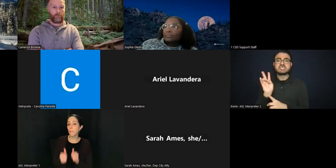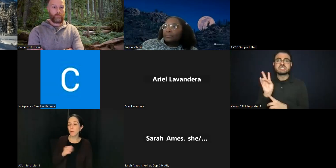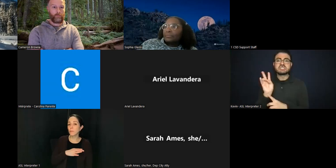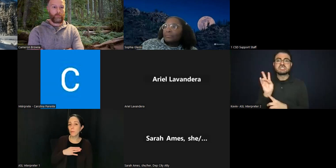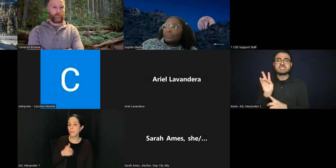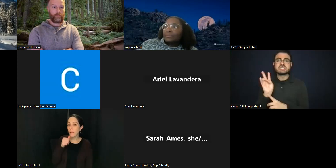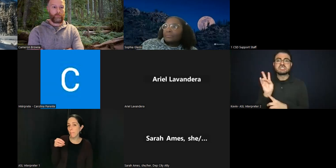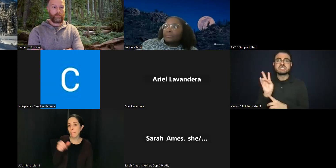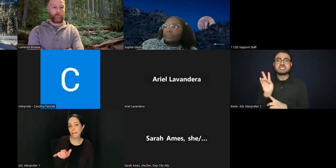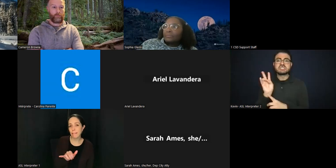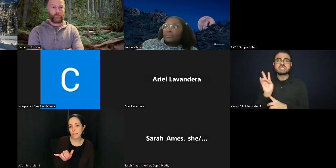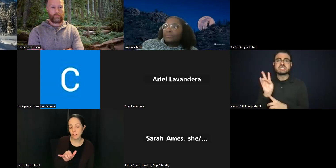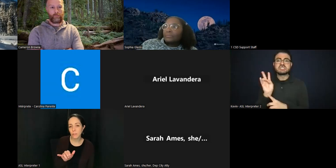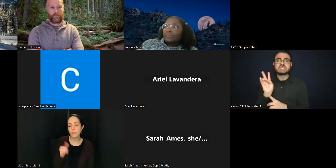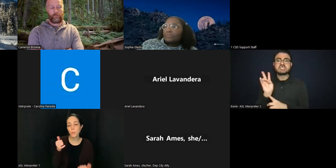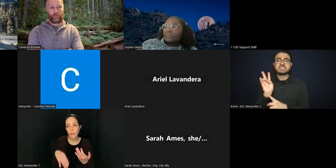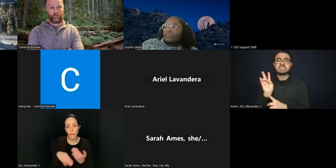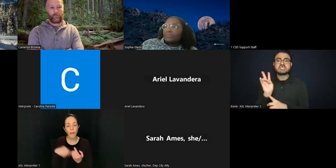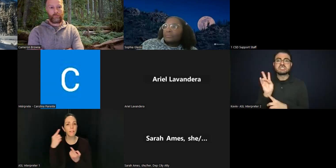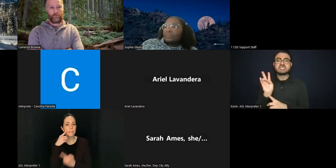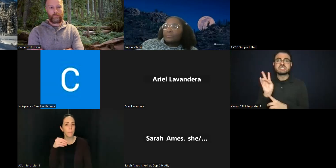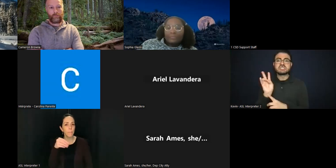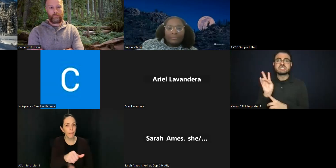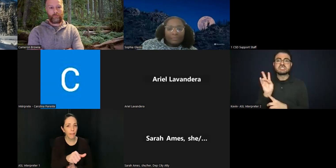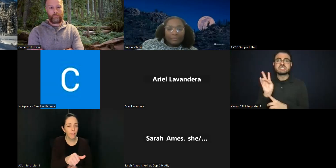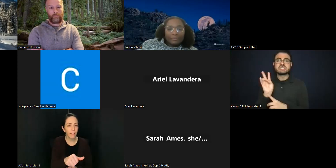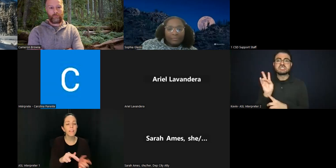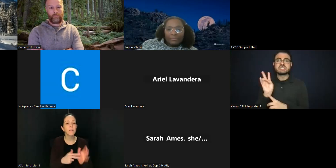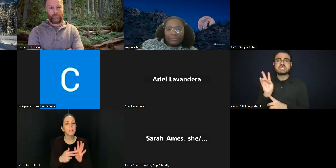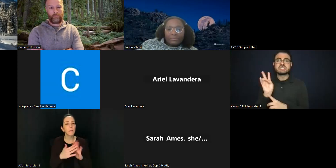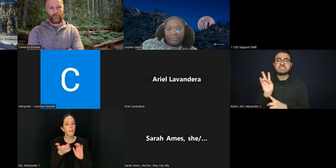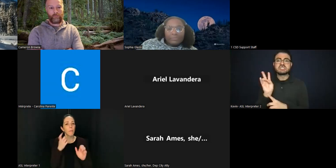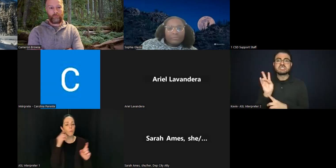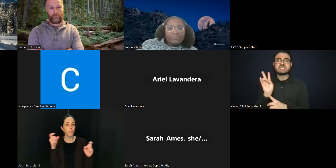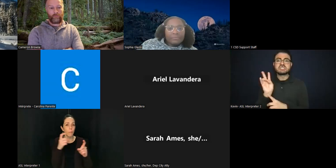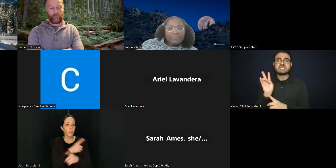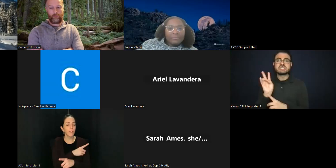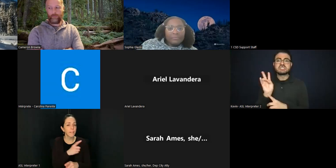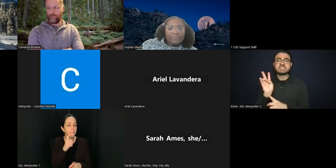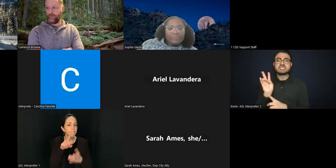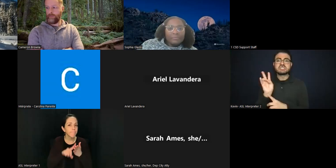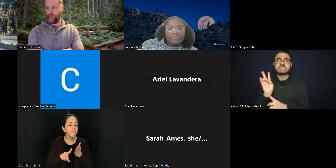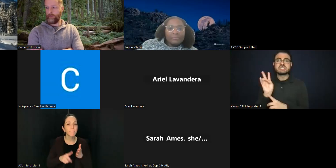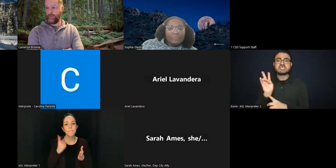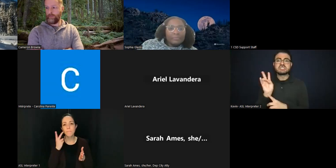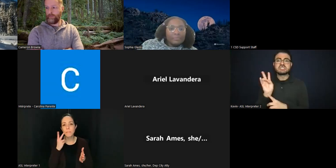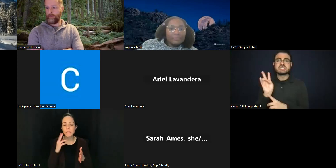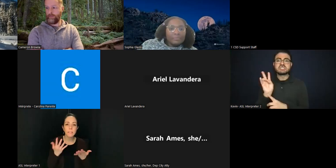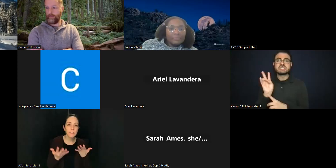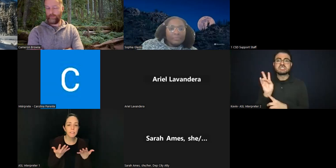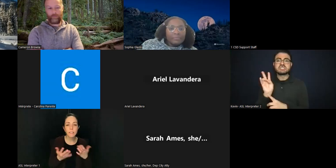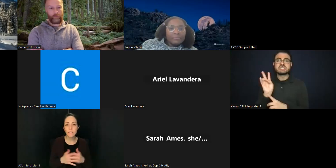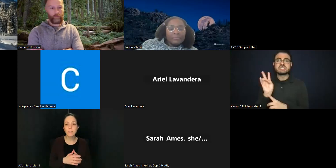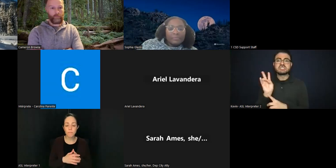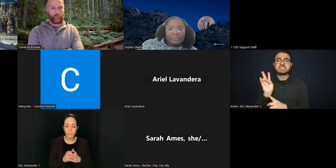hour either. And so there's just a little bit of a question about that in some of the tests about whether you're